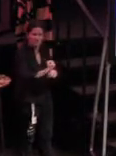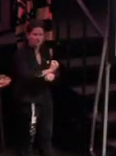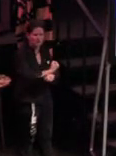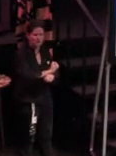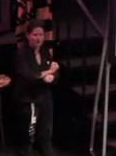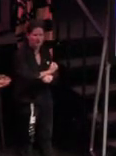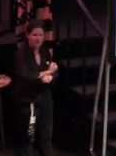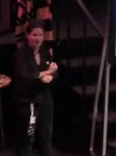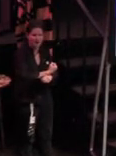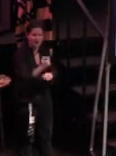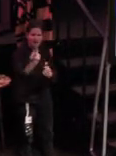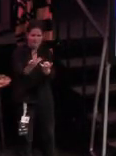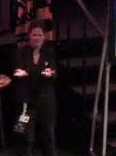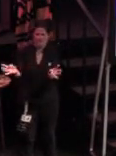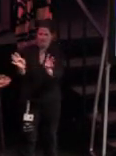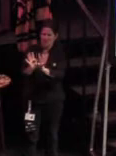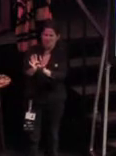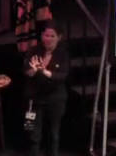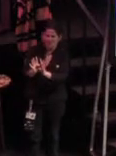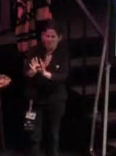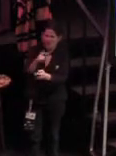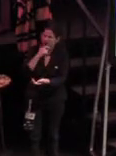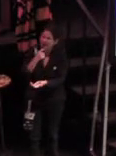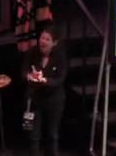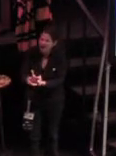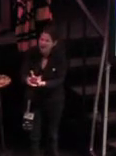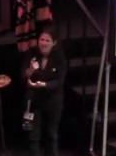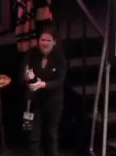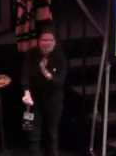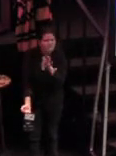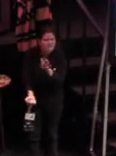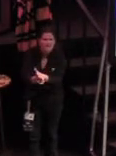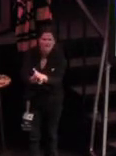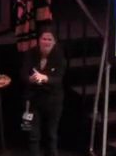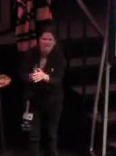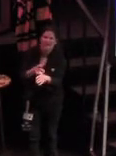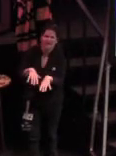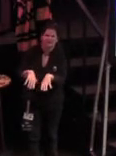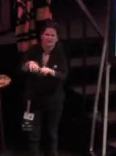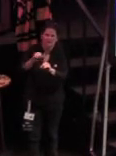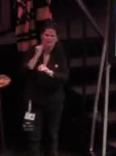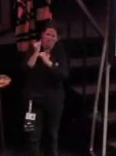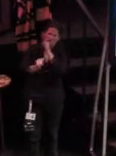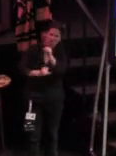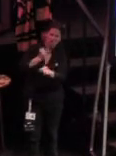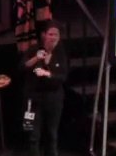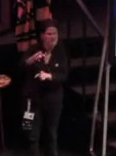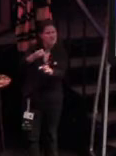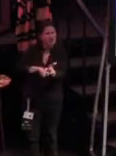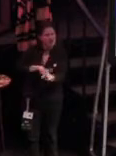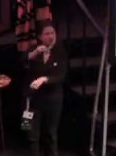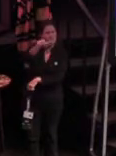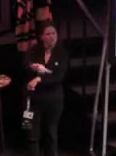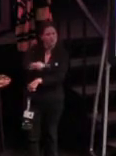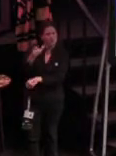And then everyone in the circle was like, what? That's ridiculous. And they just started slating this young person who had been given